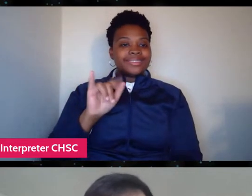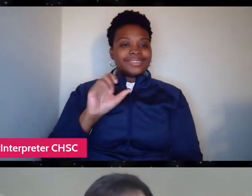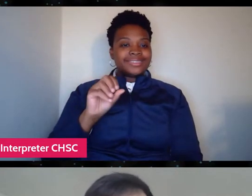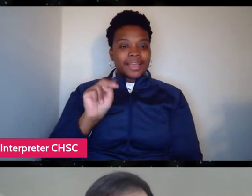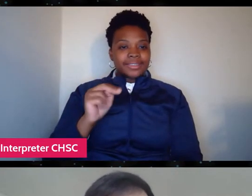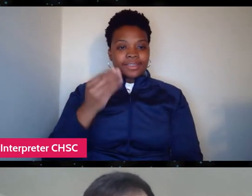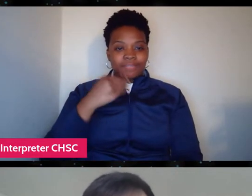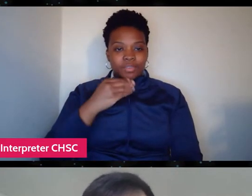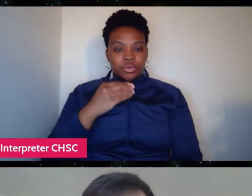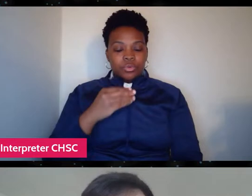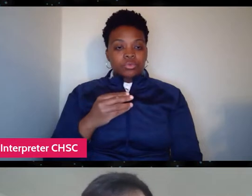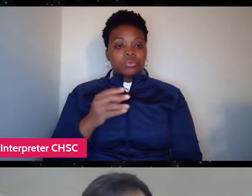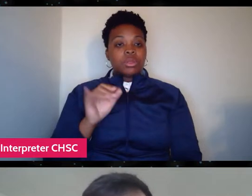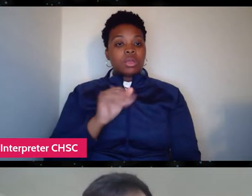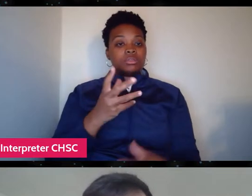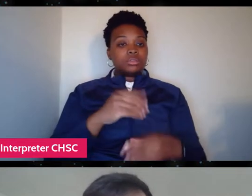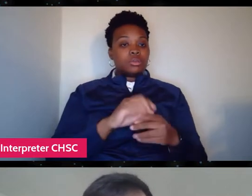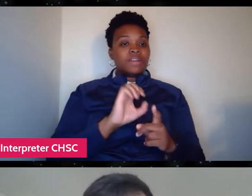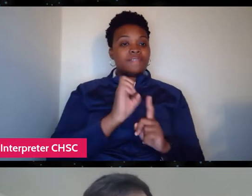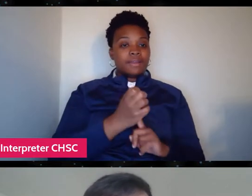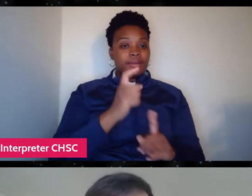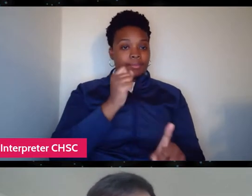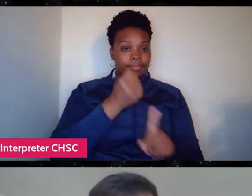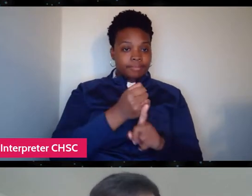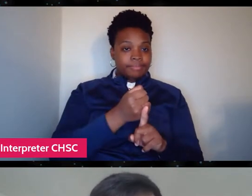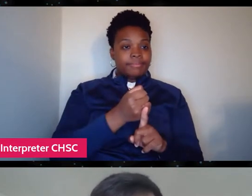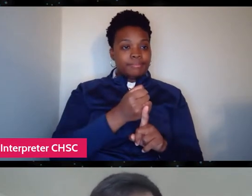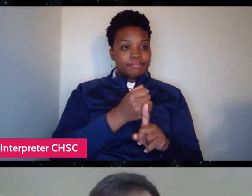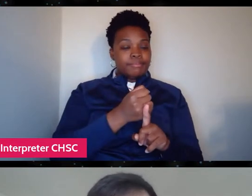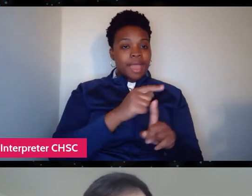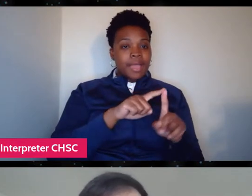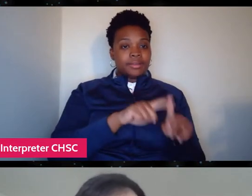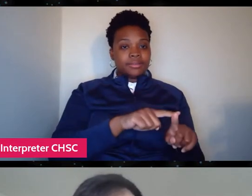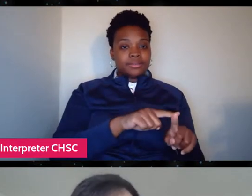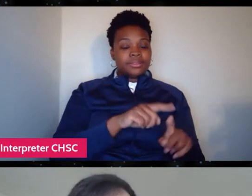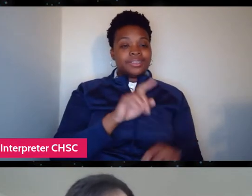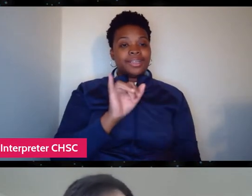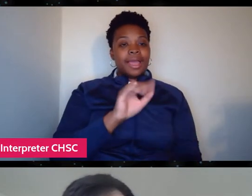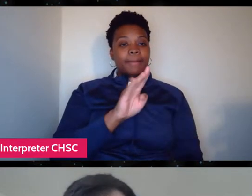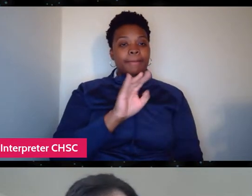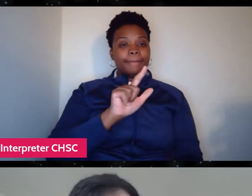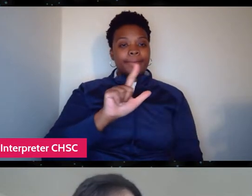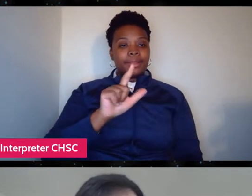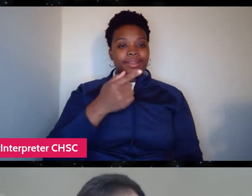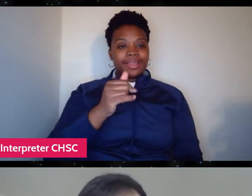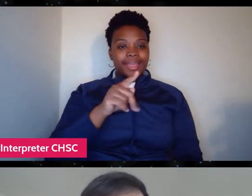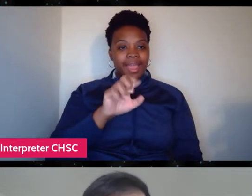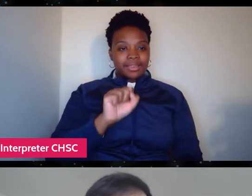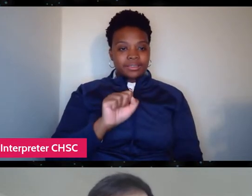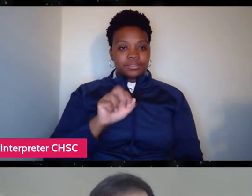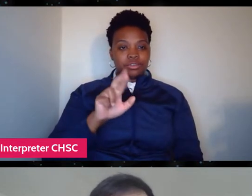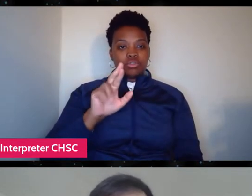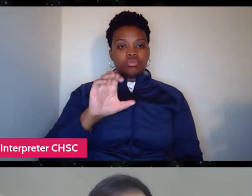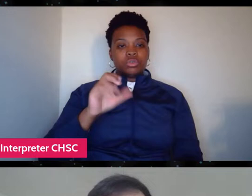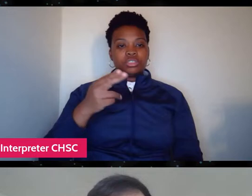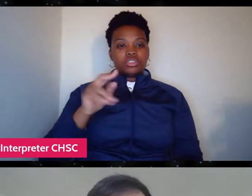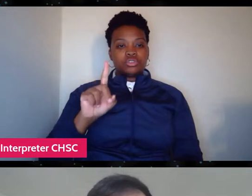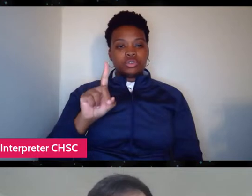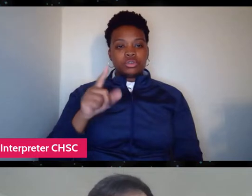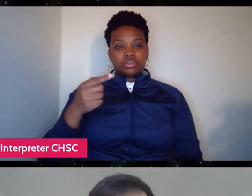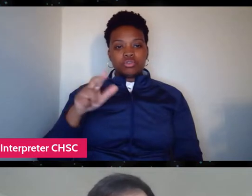also includes environmental impact oriented individuals like Bill Gates and Richard Branson, people who are in